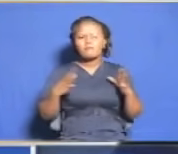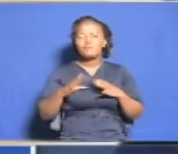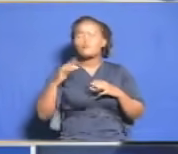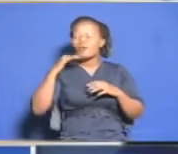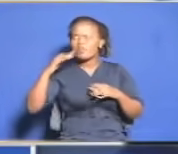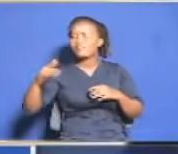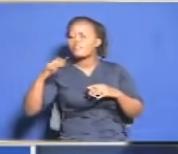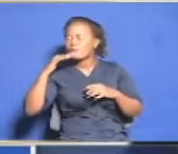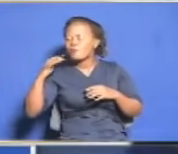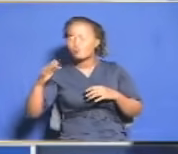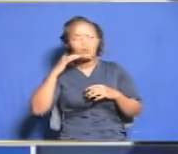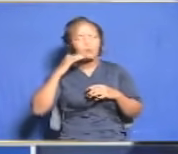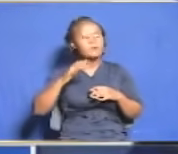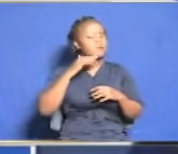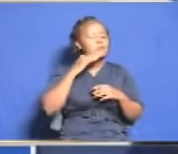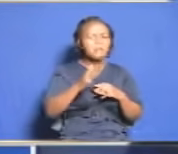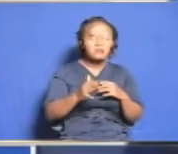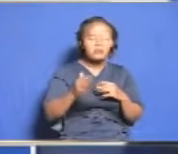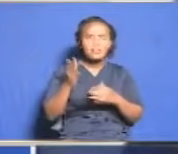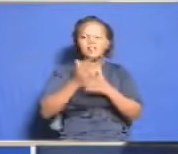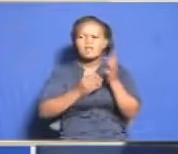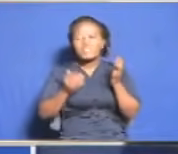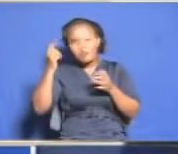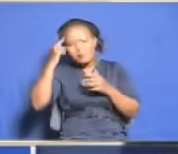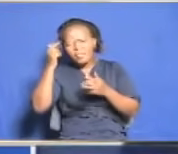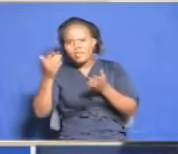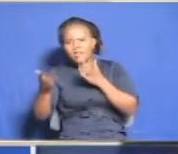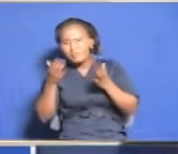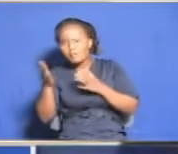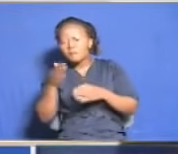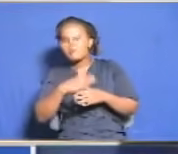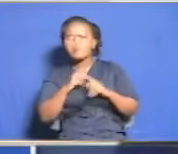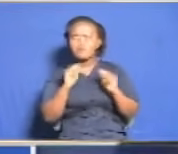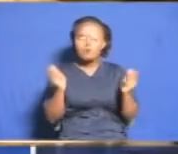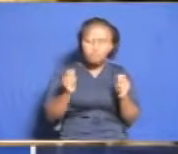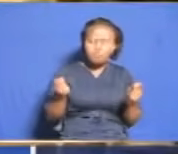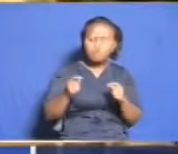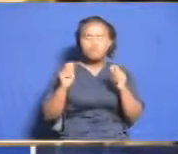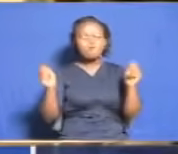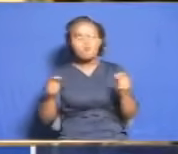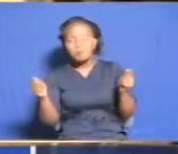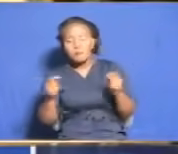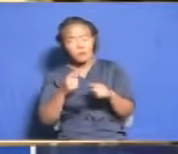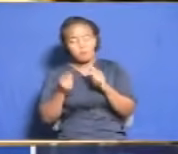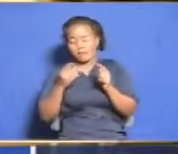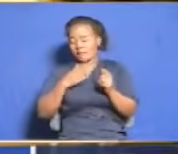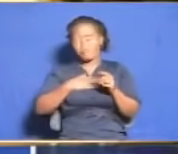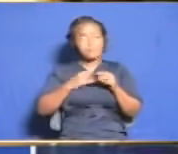sana kuhusu hiyo nyoka, ni shetani alitumwa wala ni nini. Wataongea lakini mimi niko sawa.